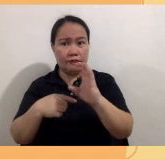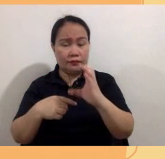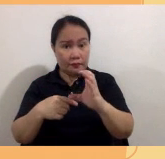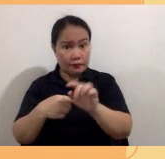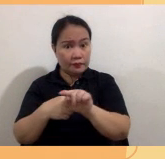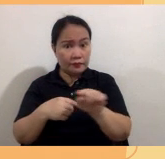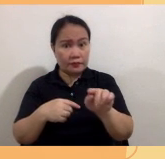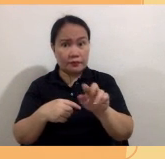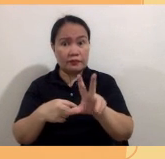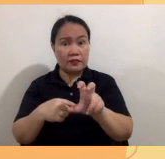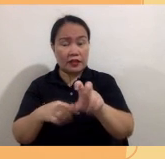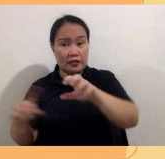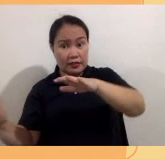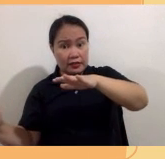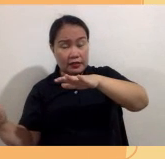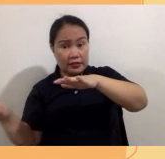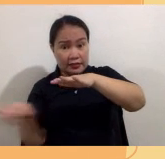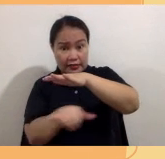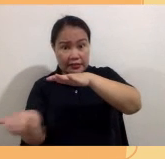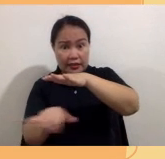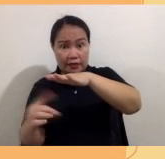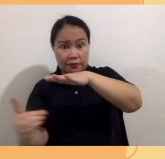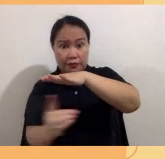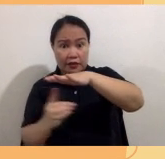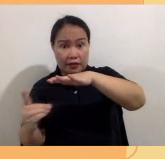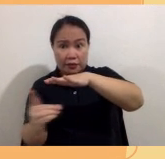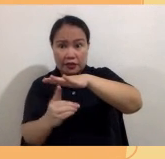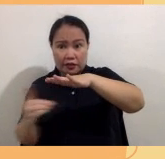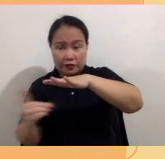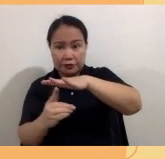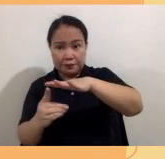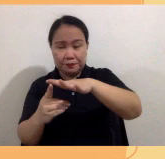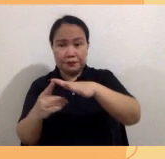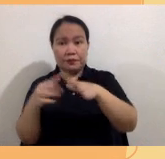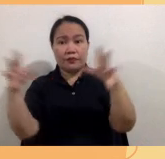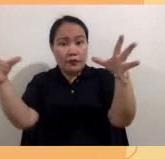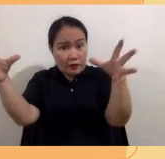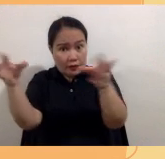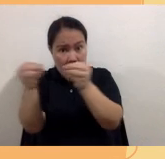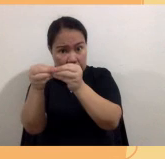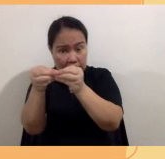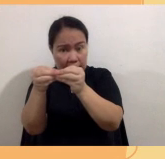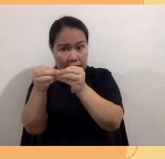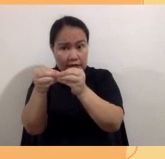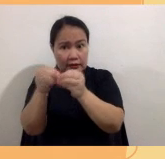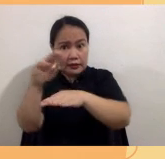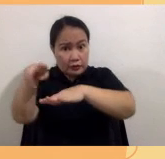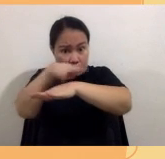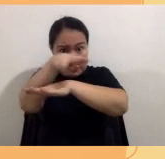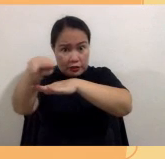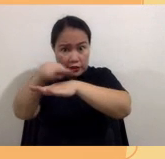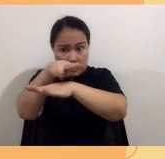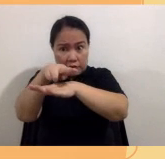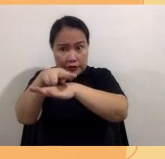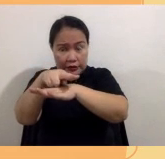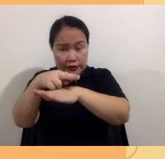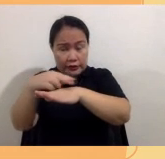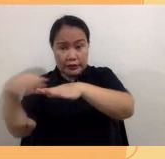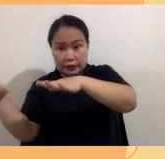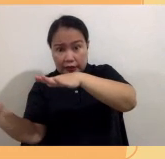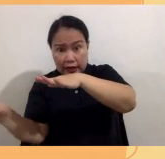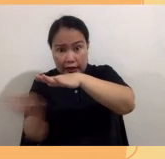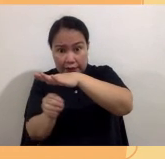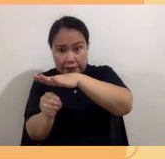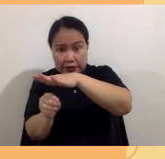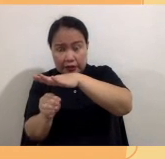13. So, we will have add the numerator. So, we will get 26C